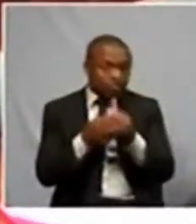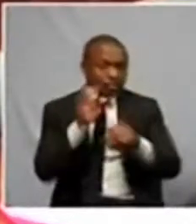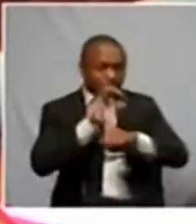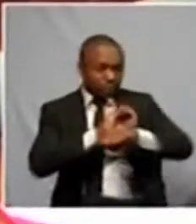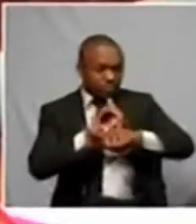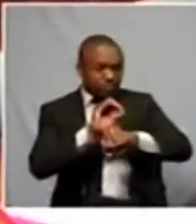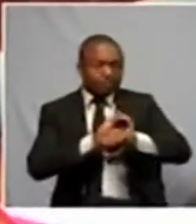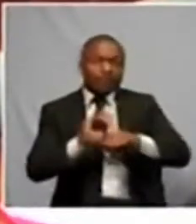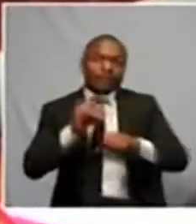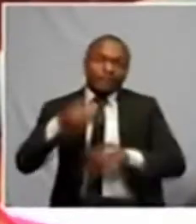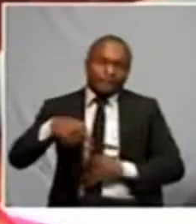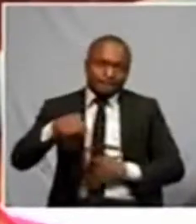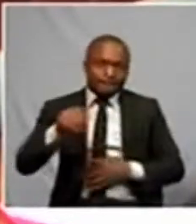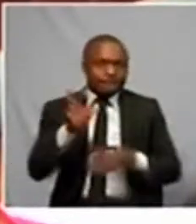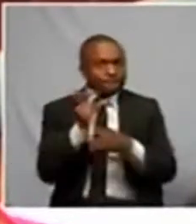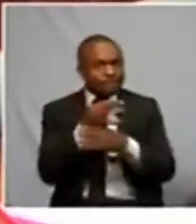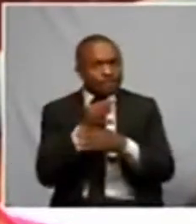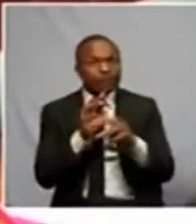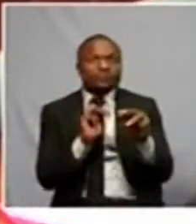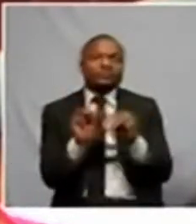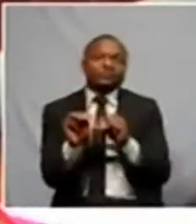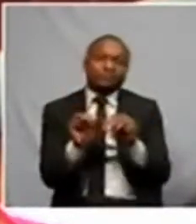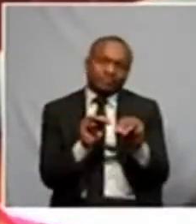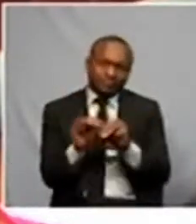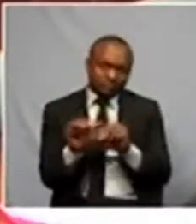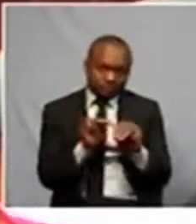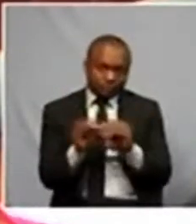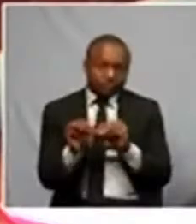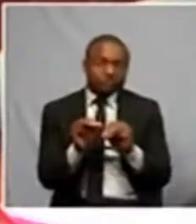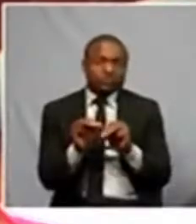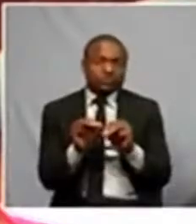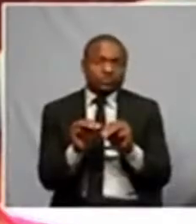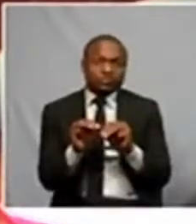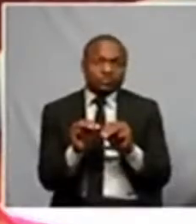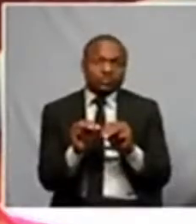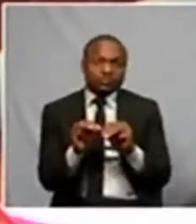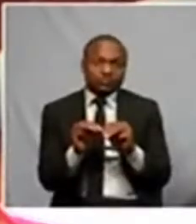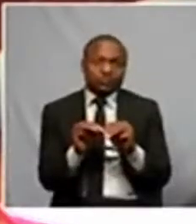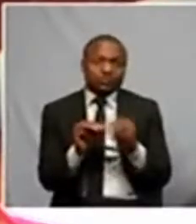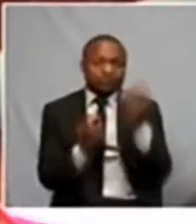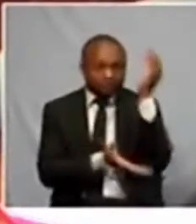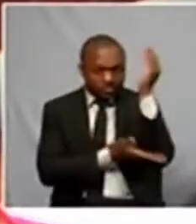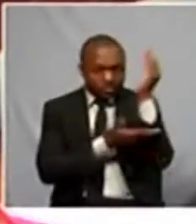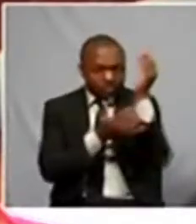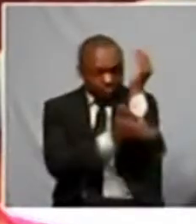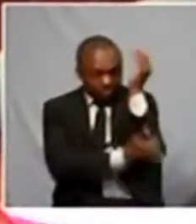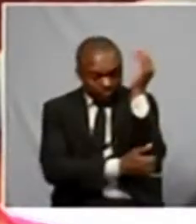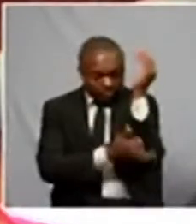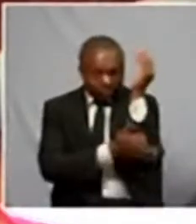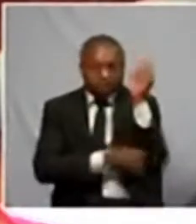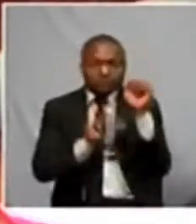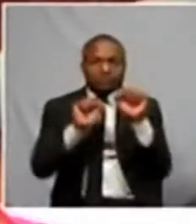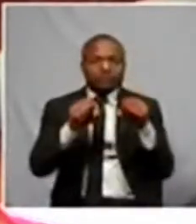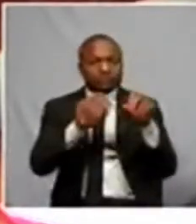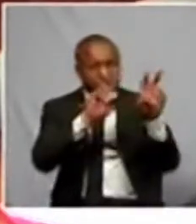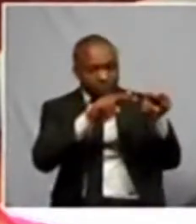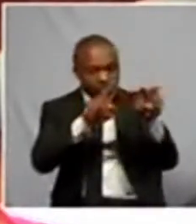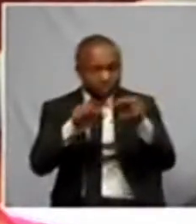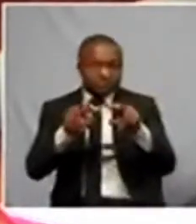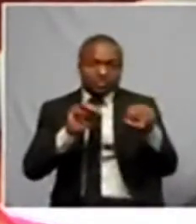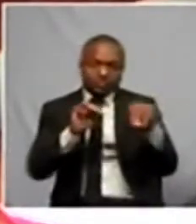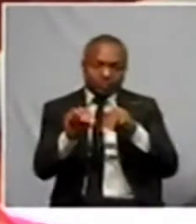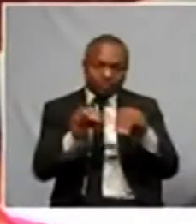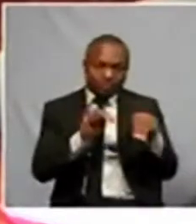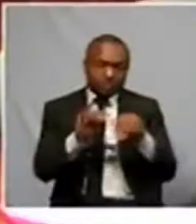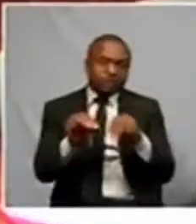opportunities for sustainable fisheries management, which could significantly enhance the country's ability to monitor and manage